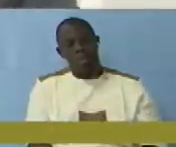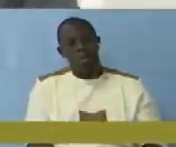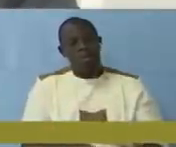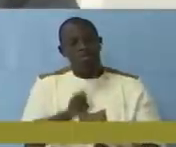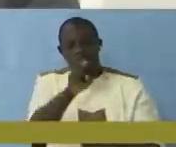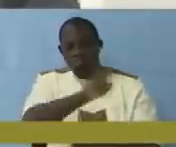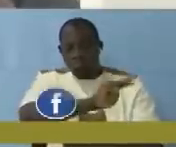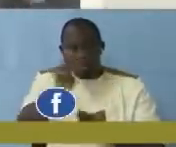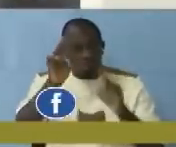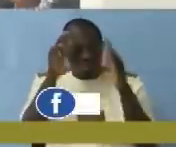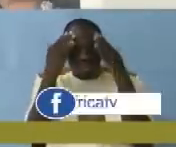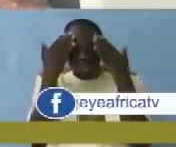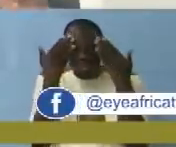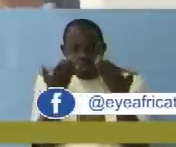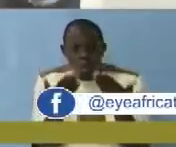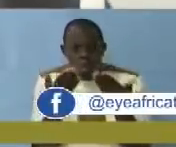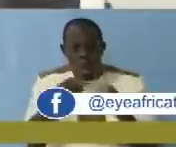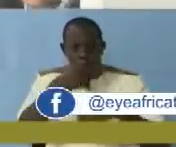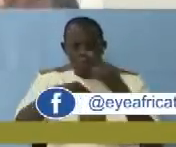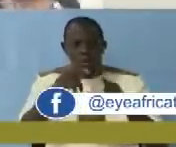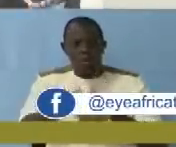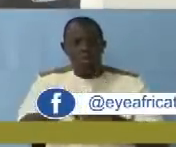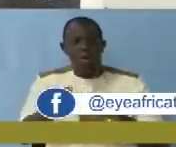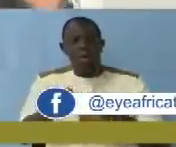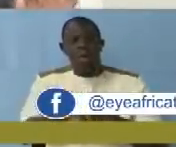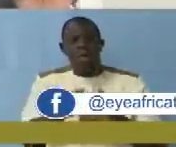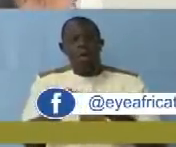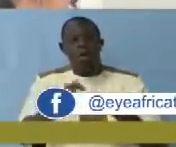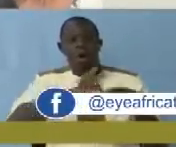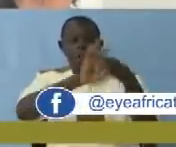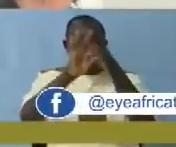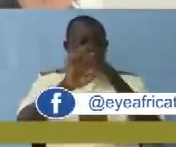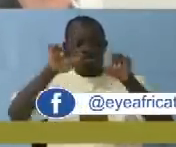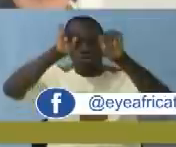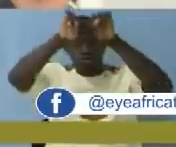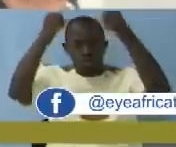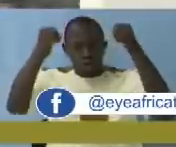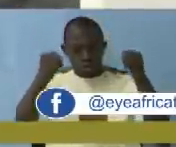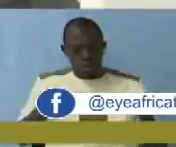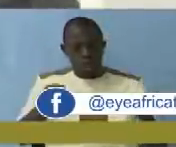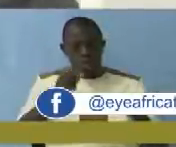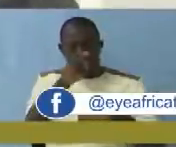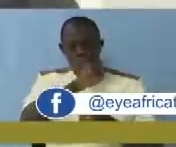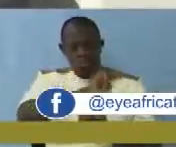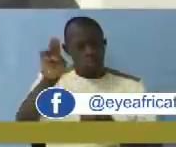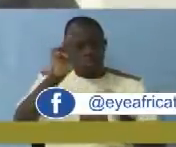you do not know the formal organizational structure of the